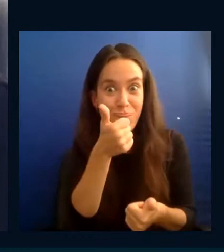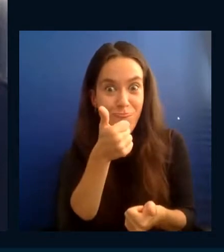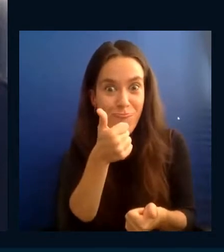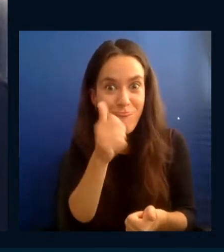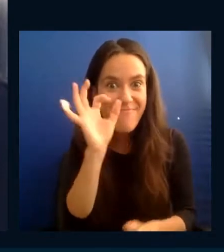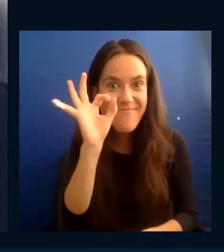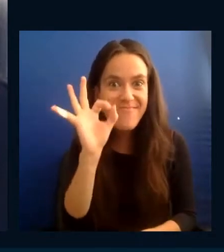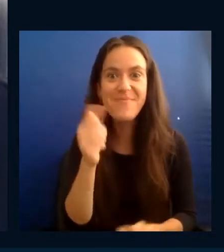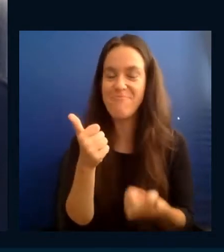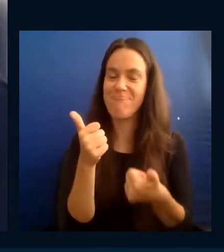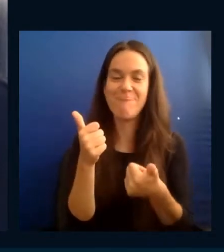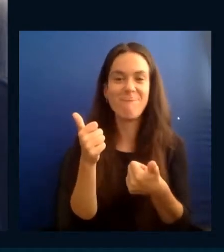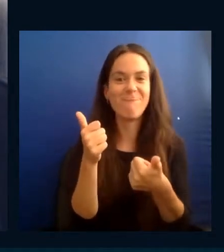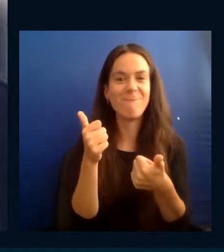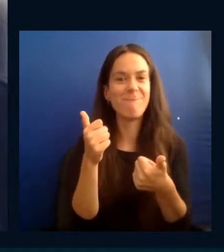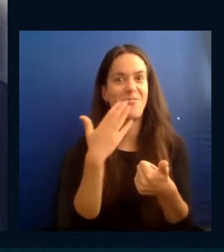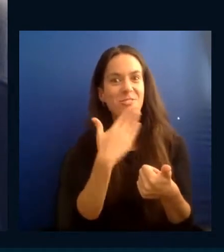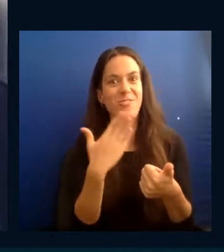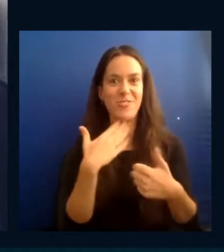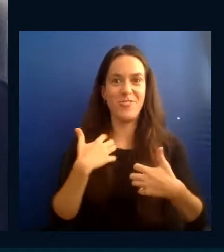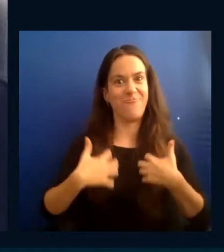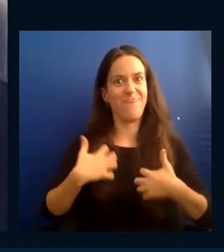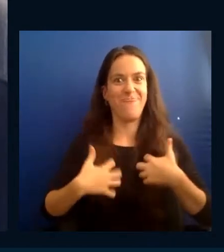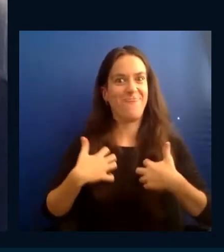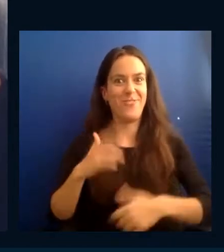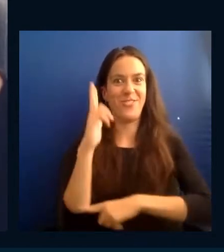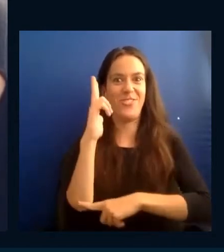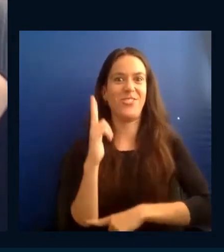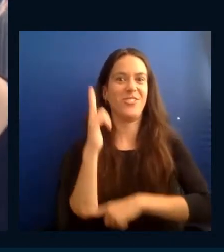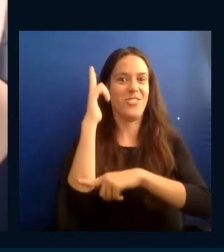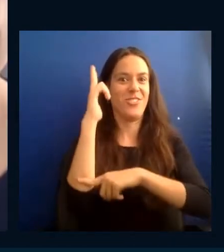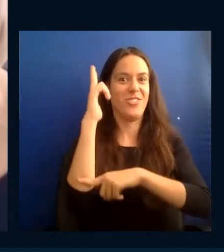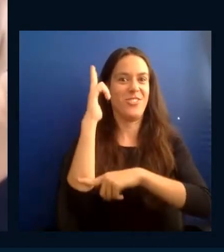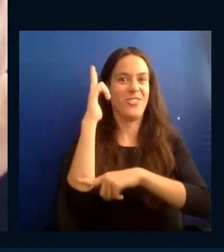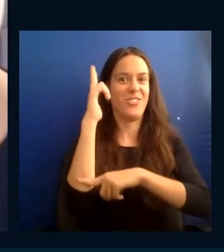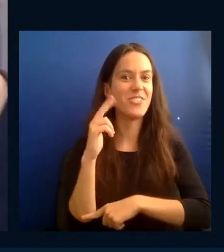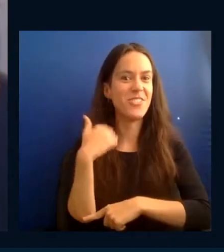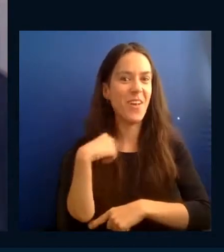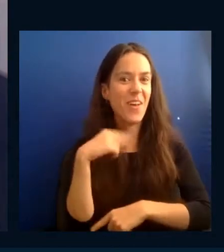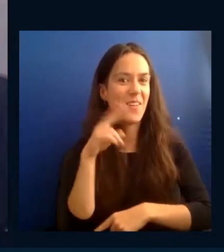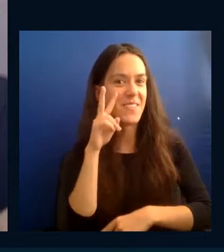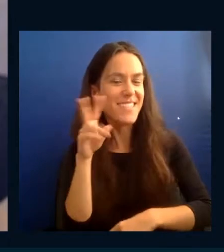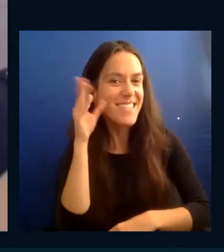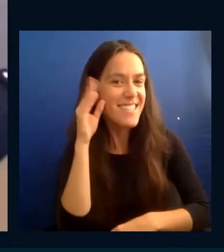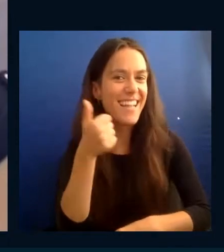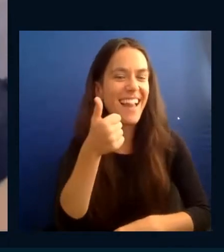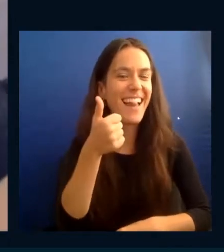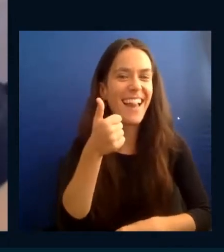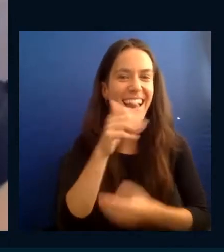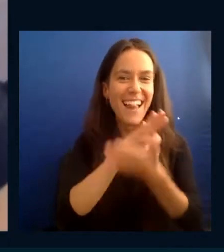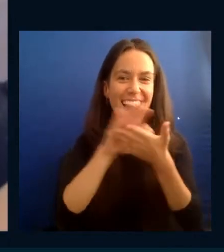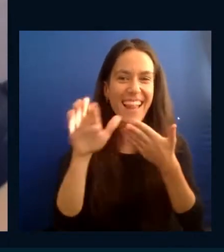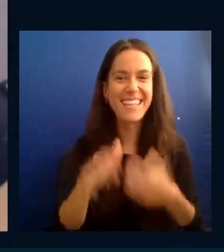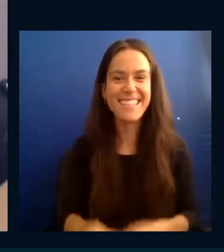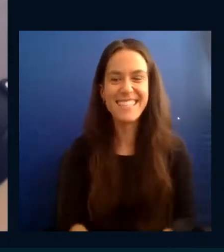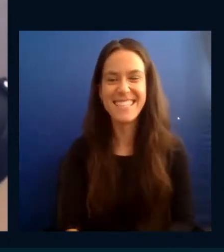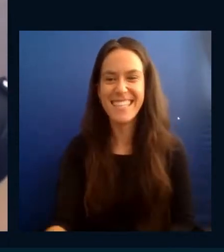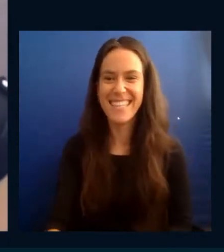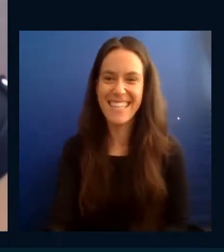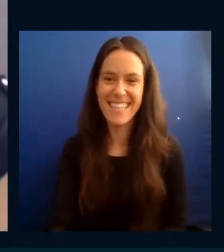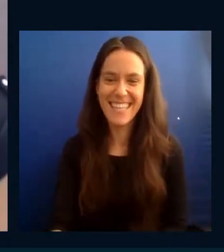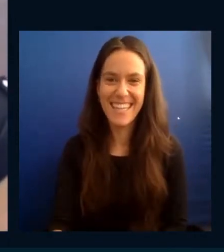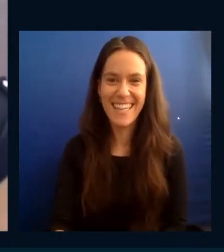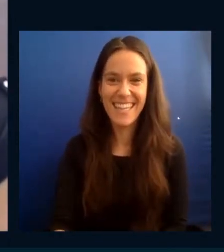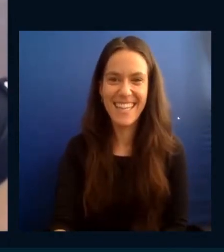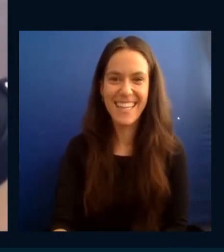Yeah, we're great. We had a great session. So we're. I was eavesdropping. It's always good stuff with Yeah. Abel speaking. Yeah, it's really great.